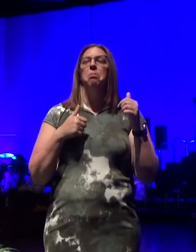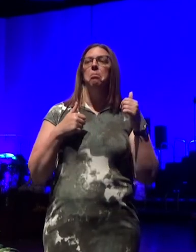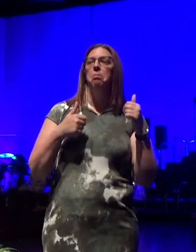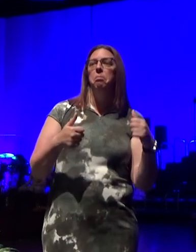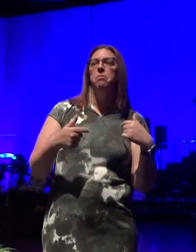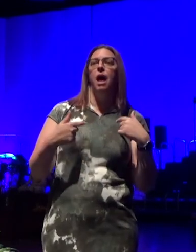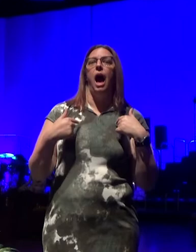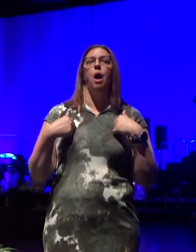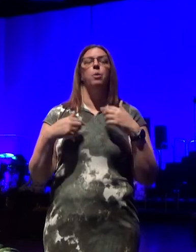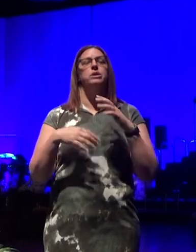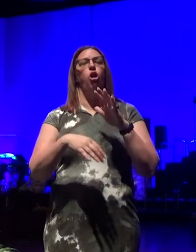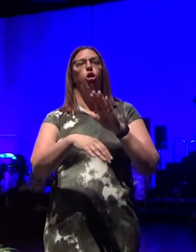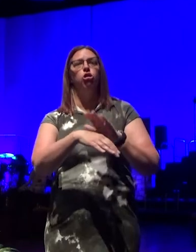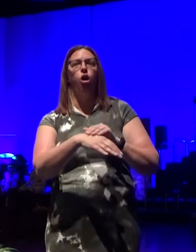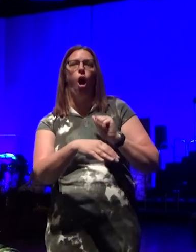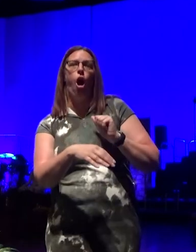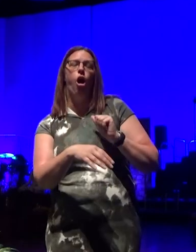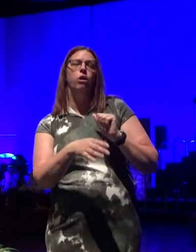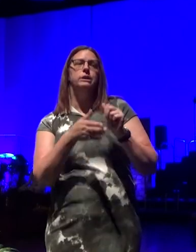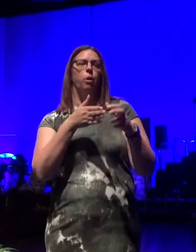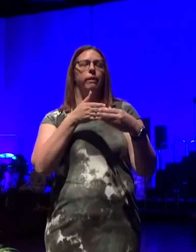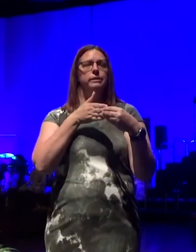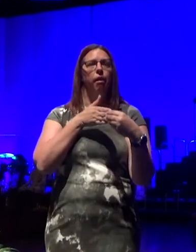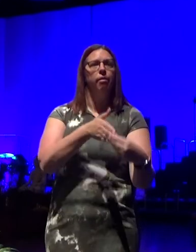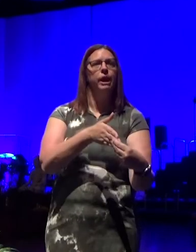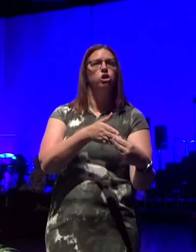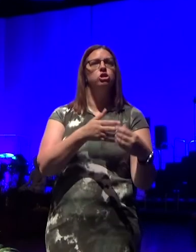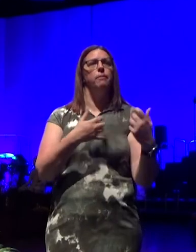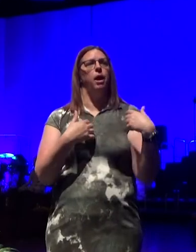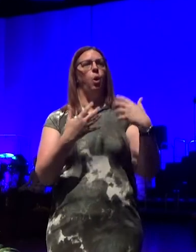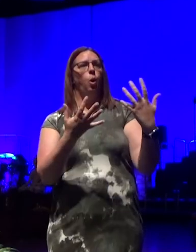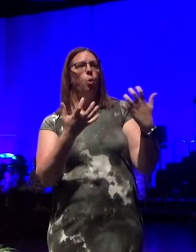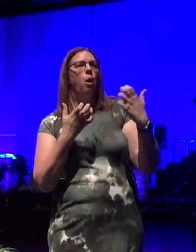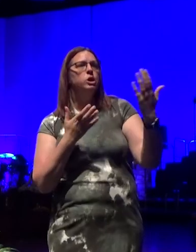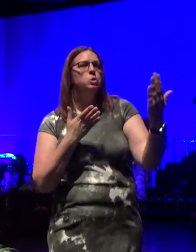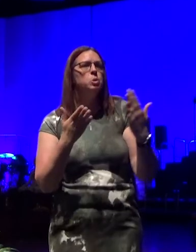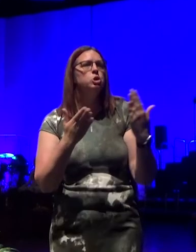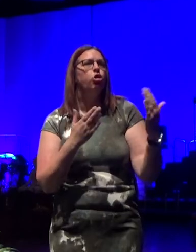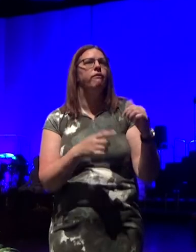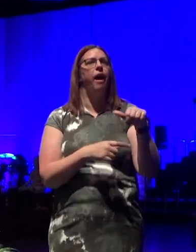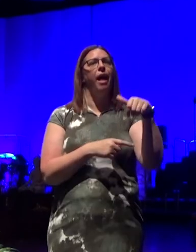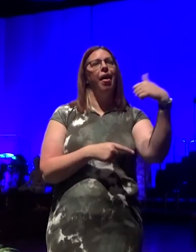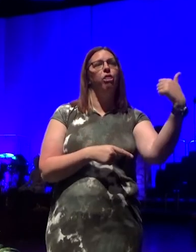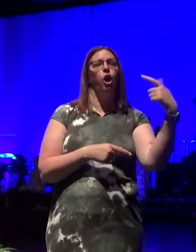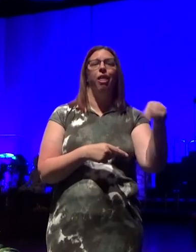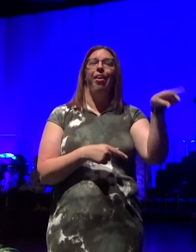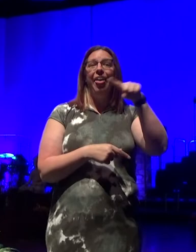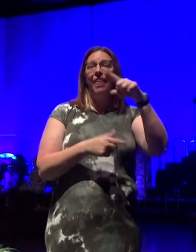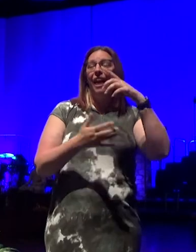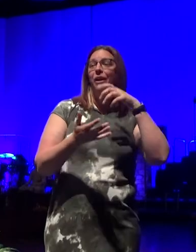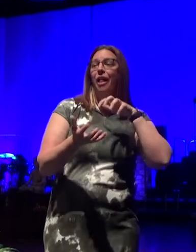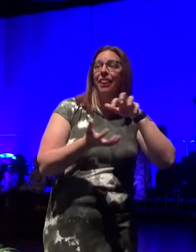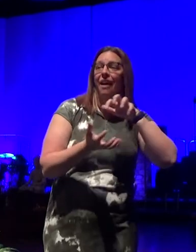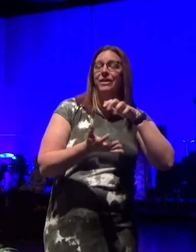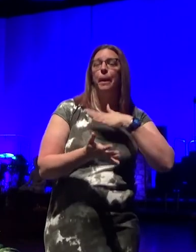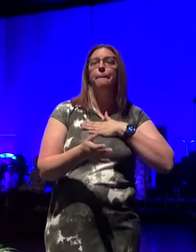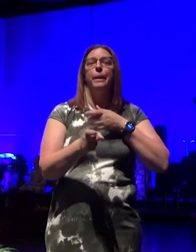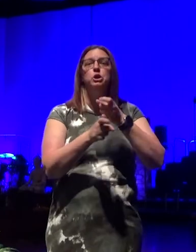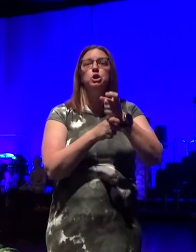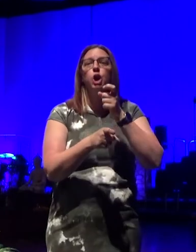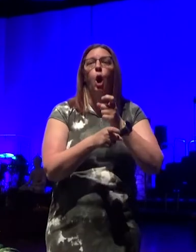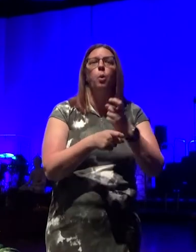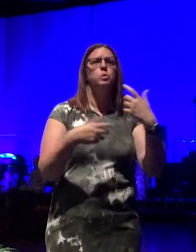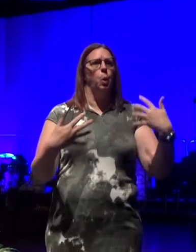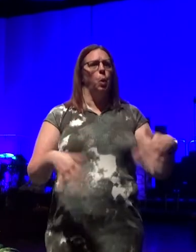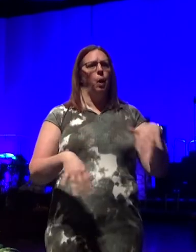this sense of leadership, of wanting to serve others. People laughed at my jokes. There was an energy in the room that was a little